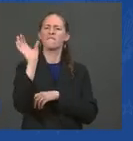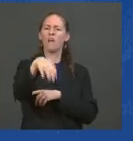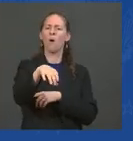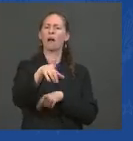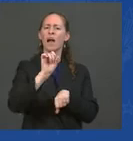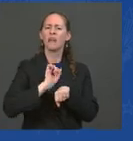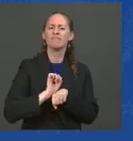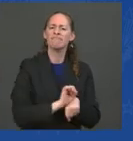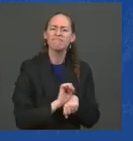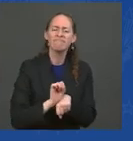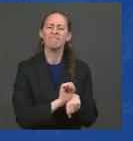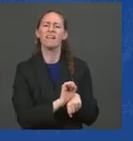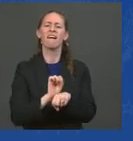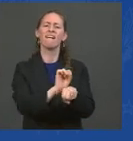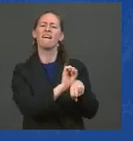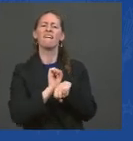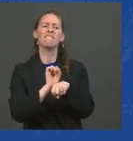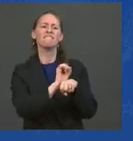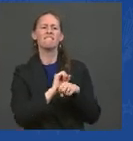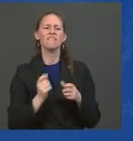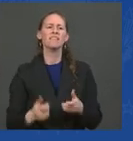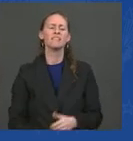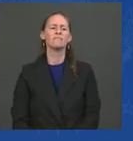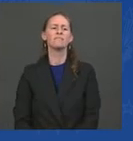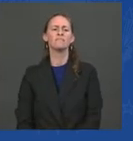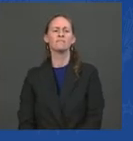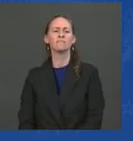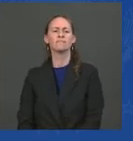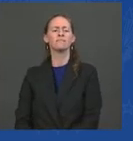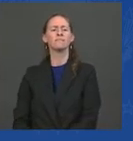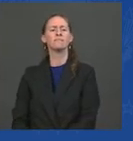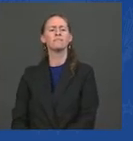of the Uyghurs in Xinjiang.